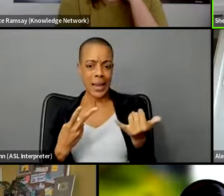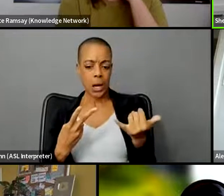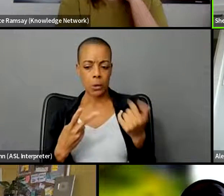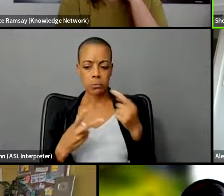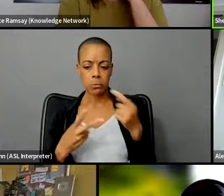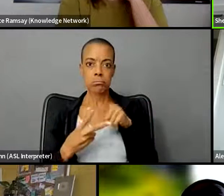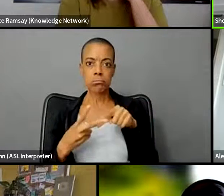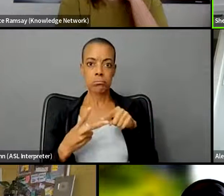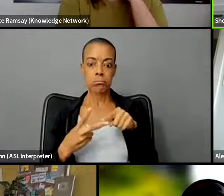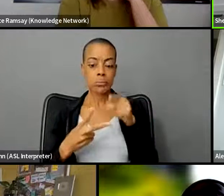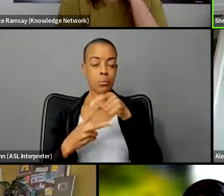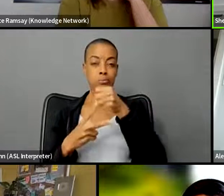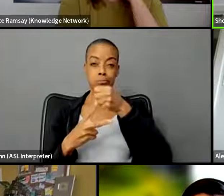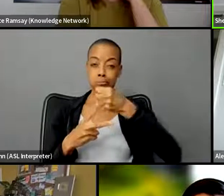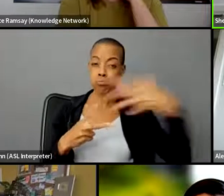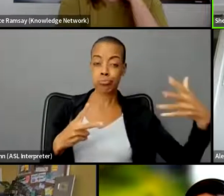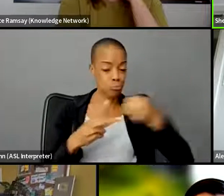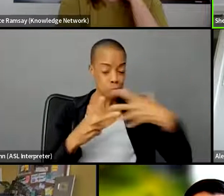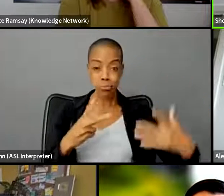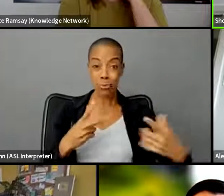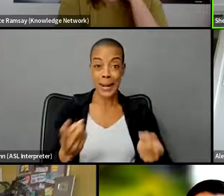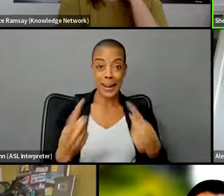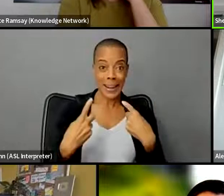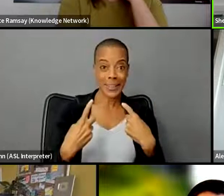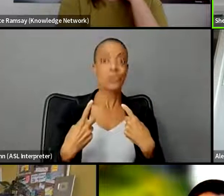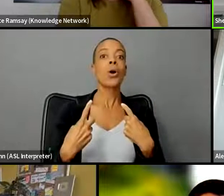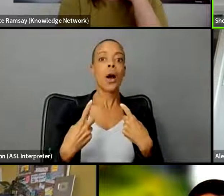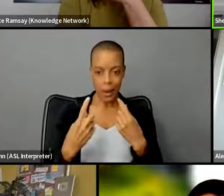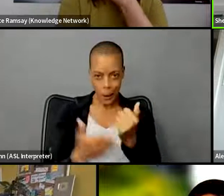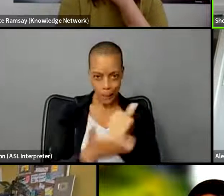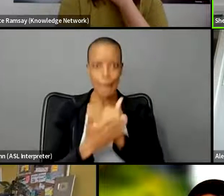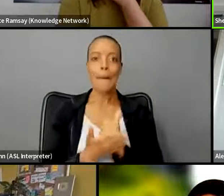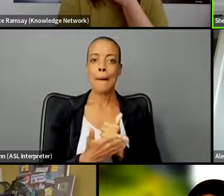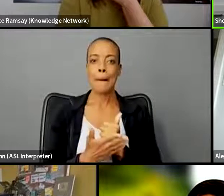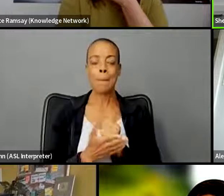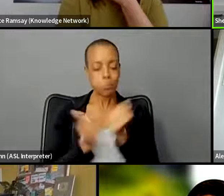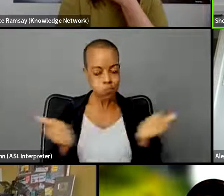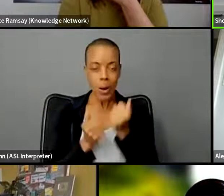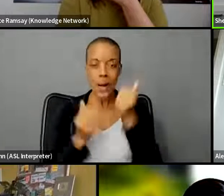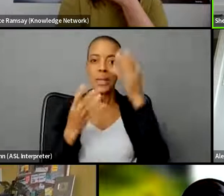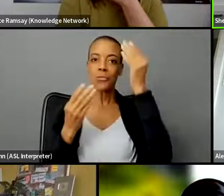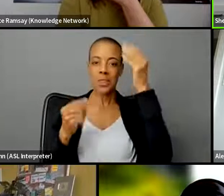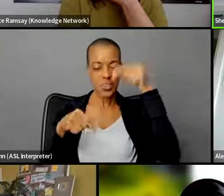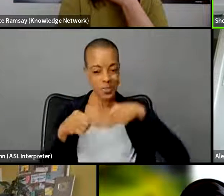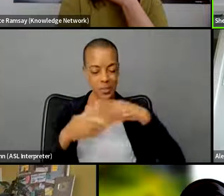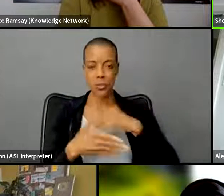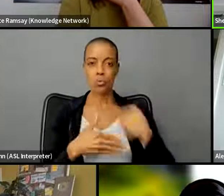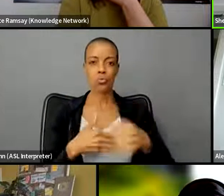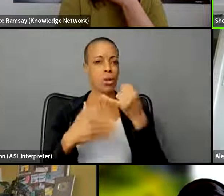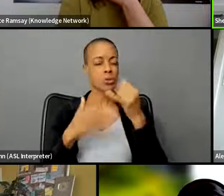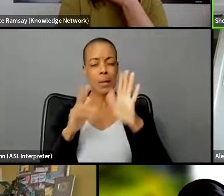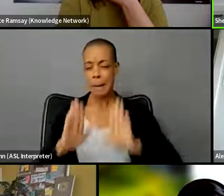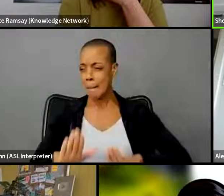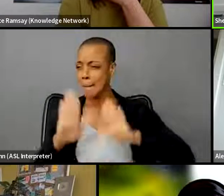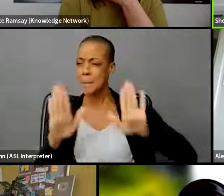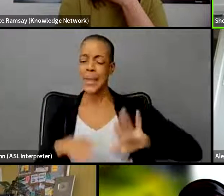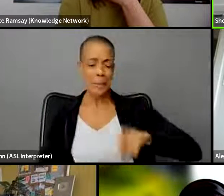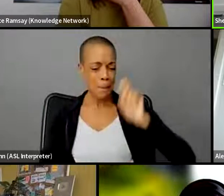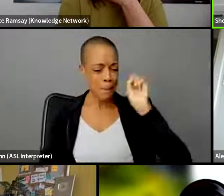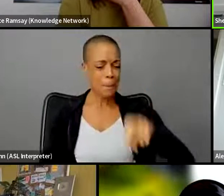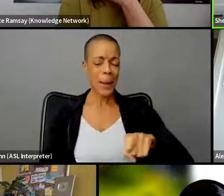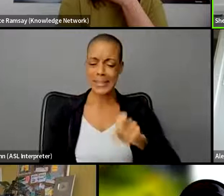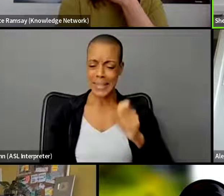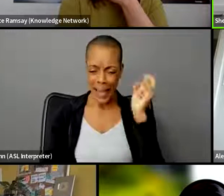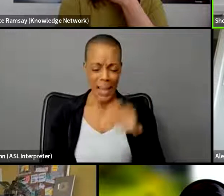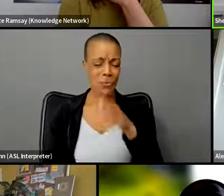those 2 questions, you will give me a lot of information about why this story is so great, so important, must be done. We also need a